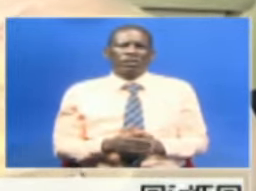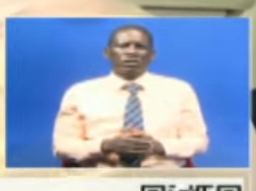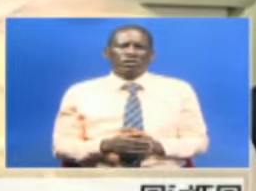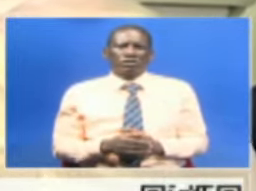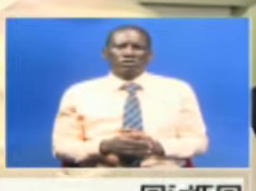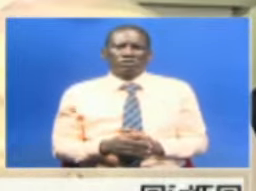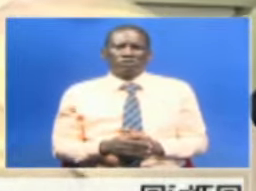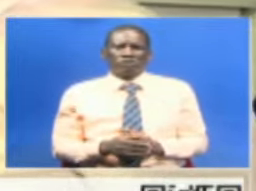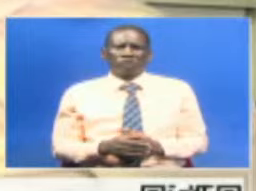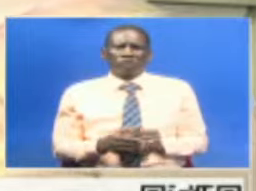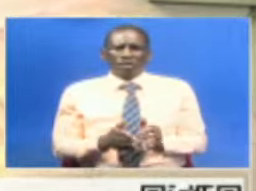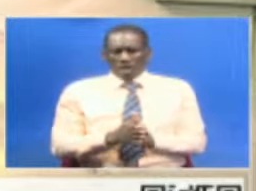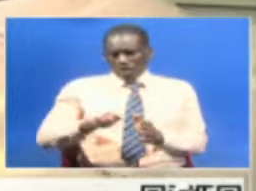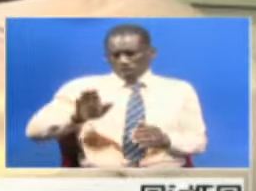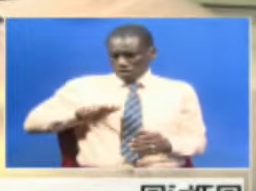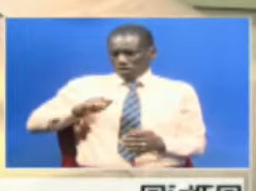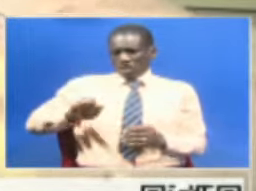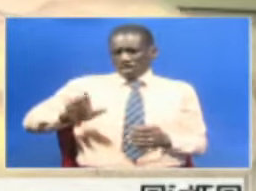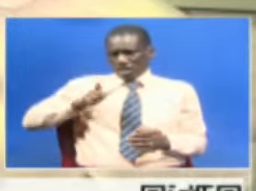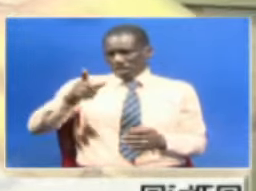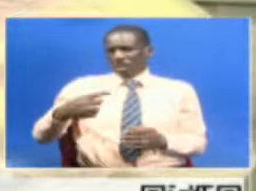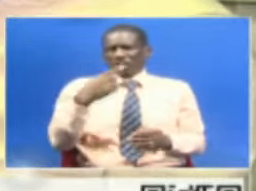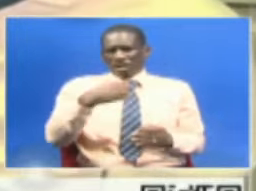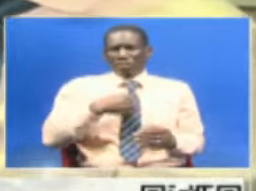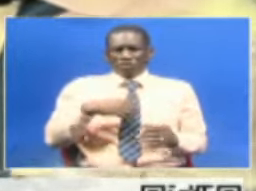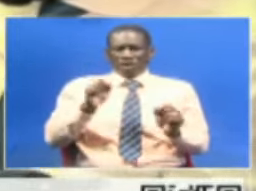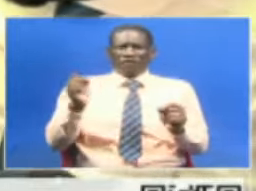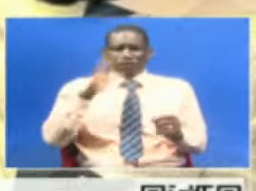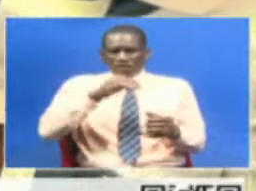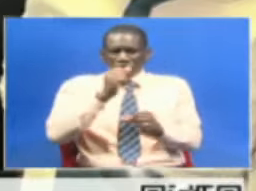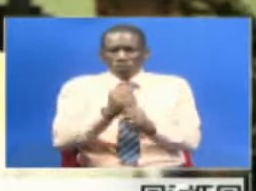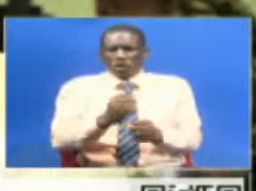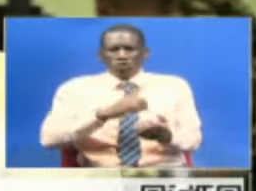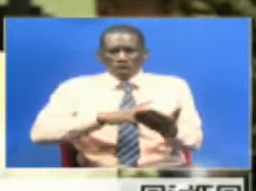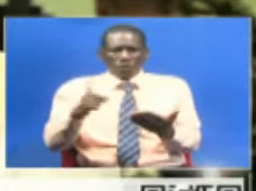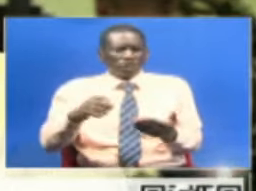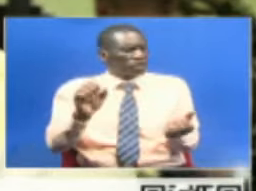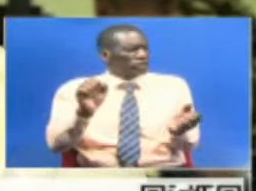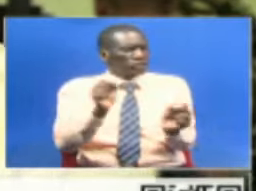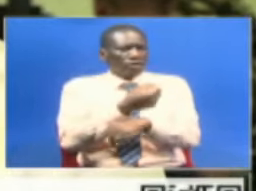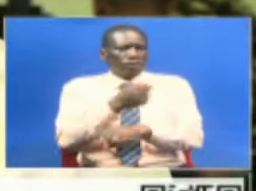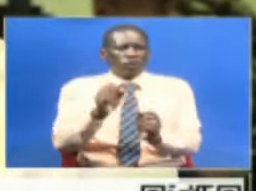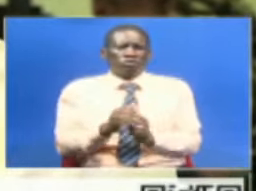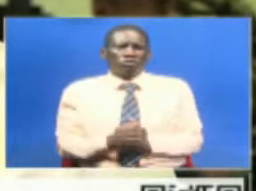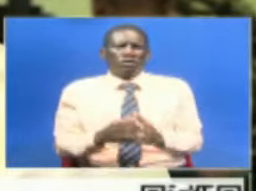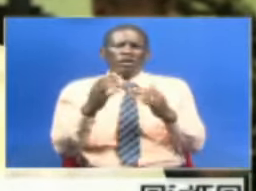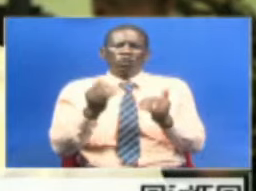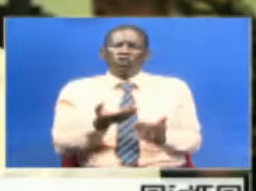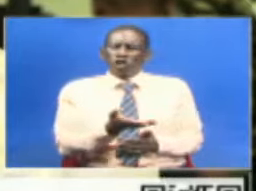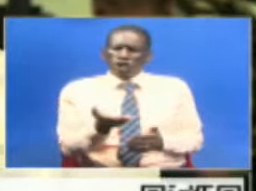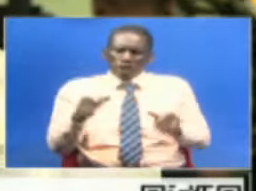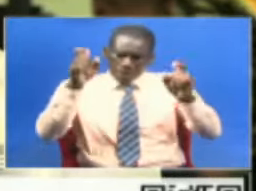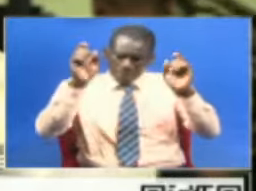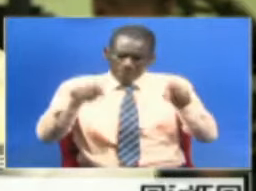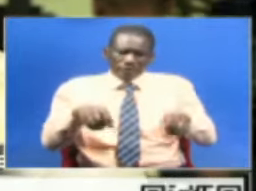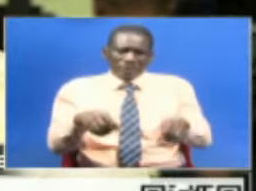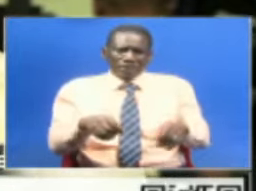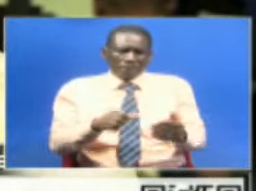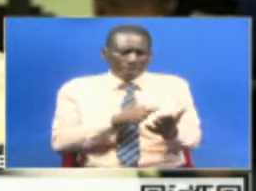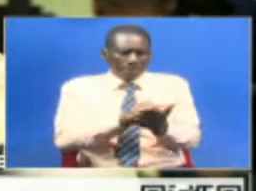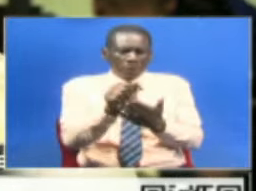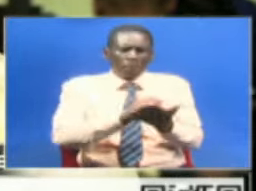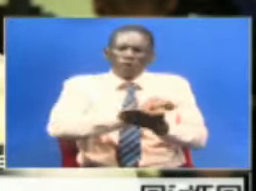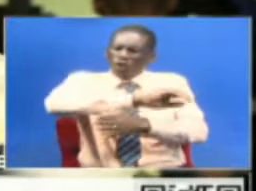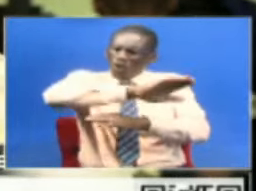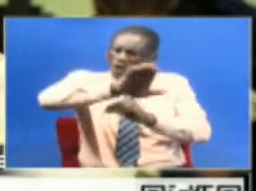and the good lady is telling me you can do it in a week. It's not possible. They must print all the